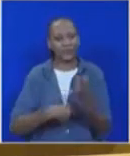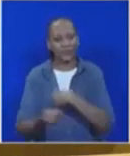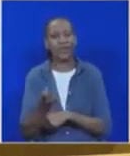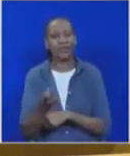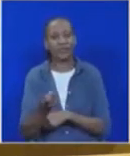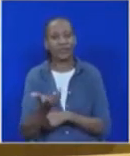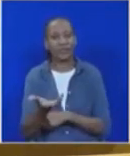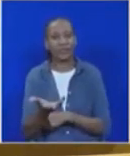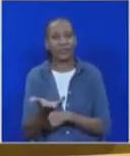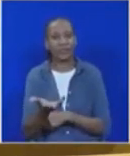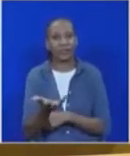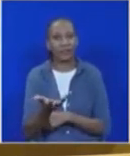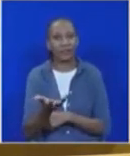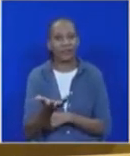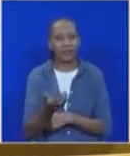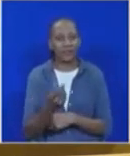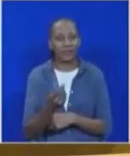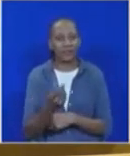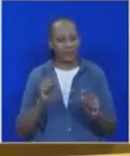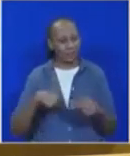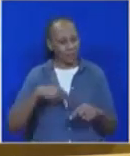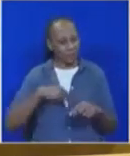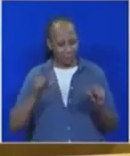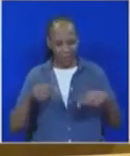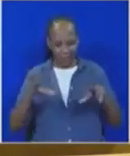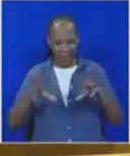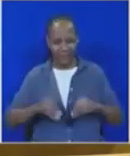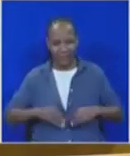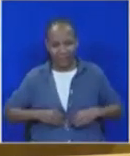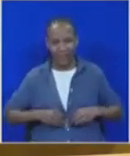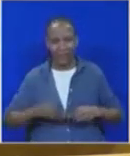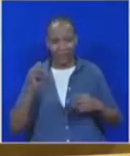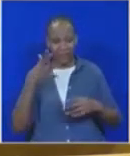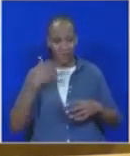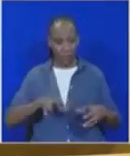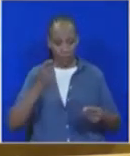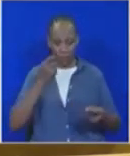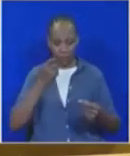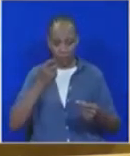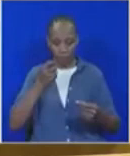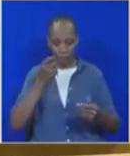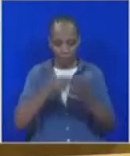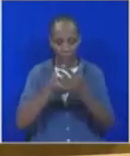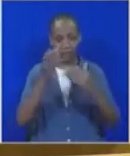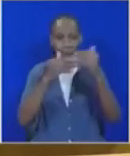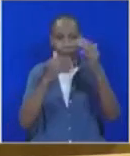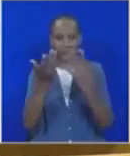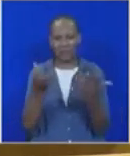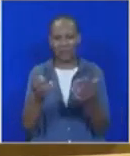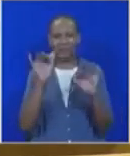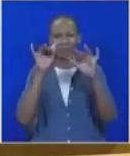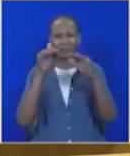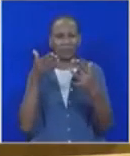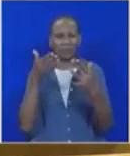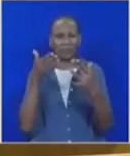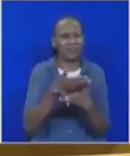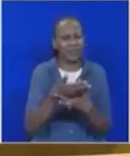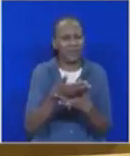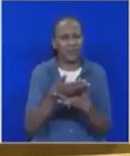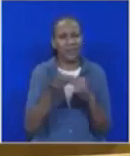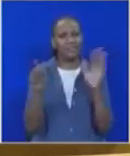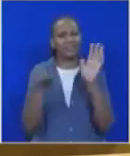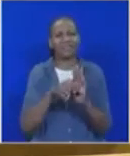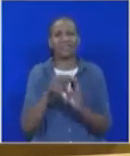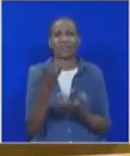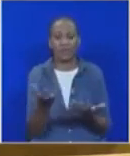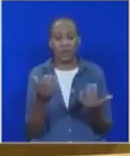We cannot allow uncertainty about expropriation for a public purpose to persist, and that is why passing this bill today is